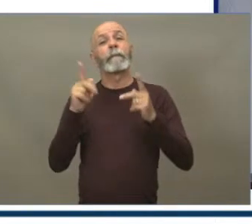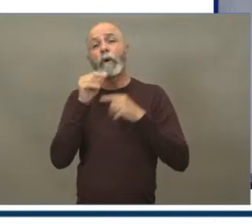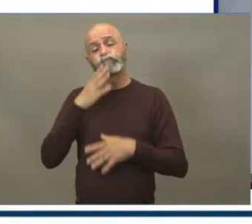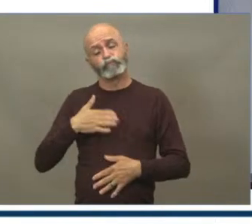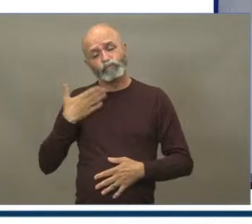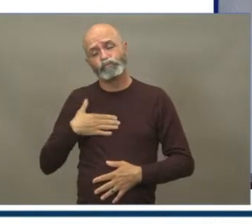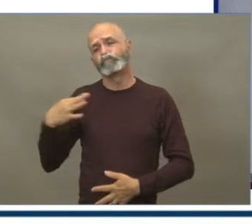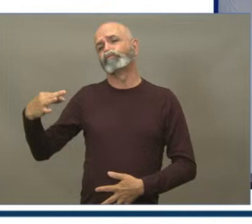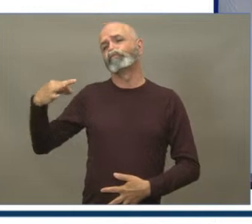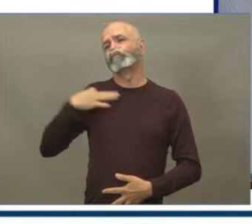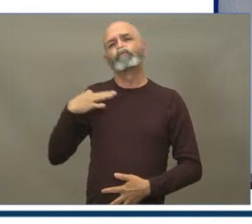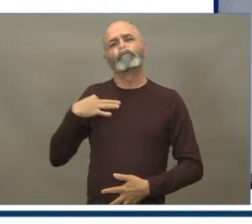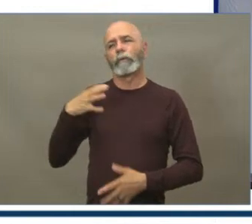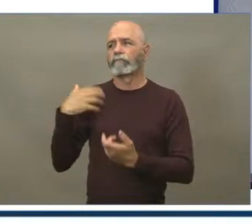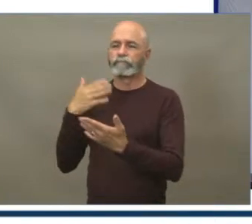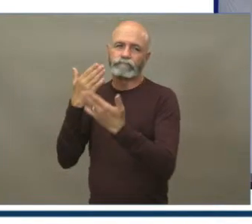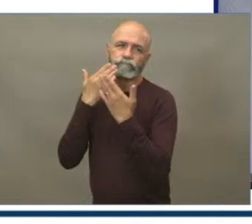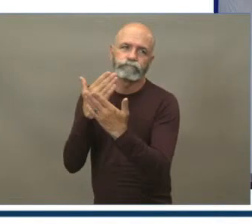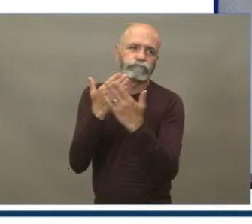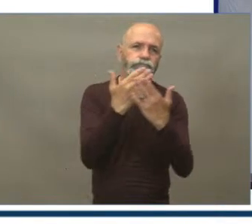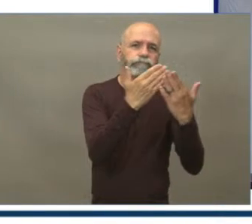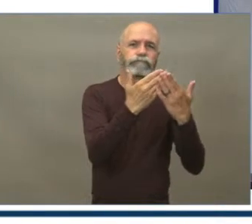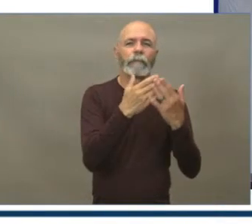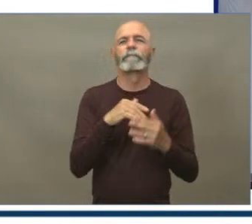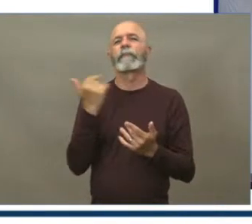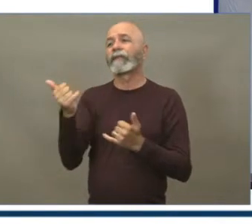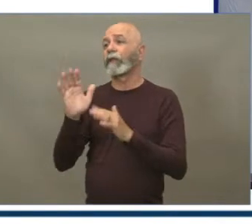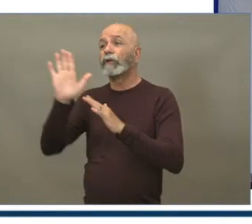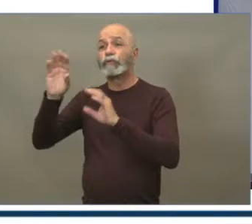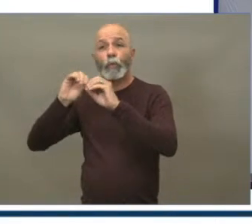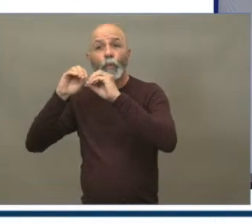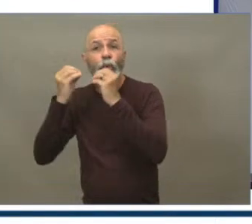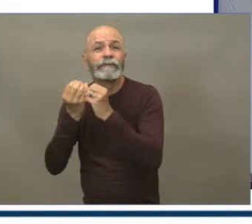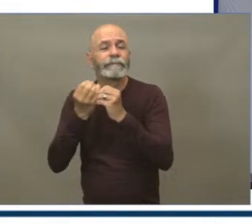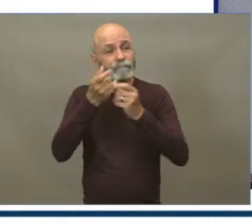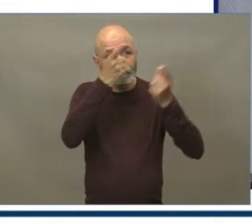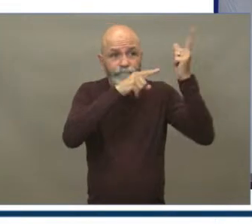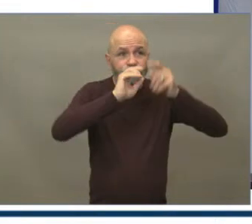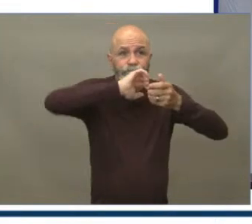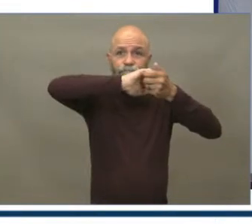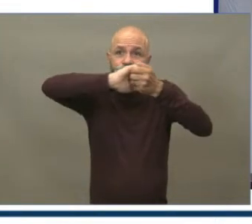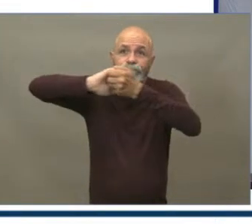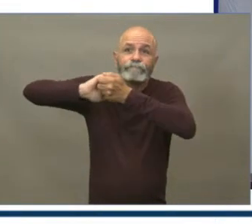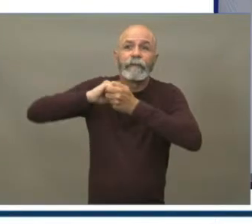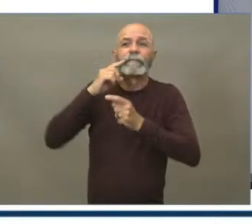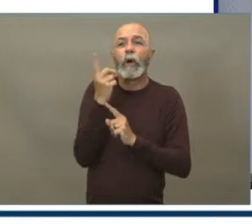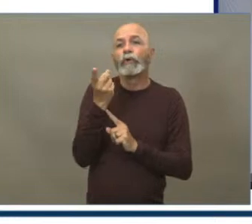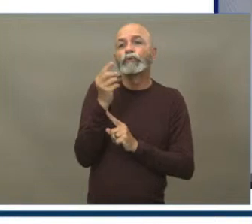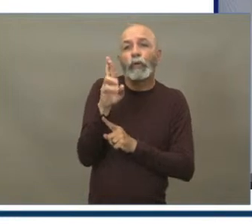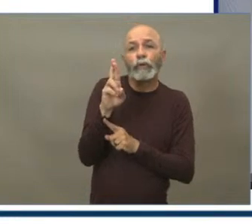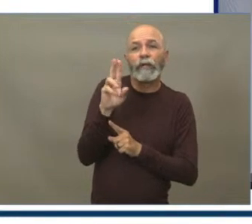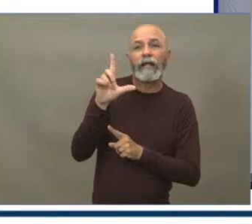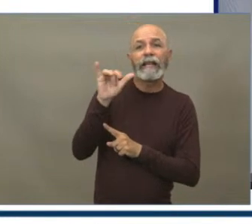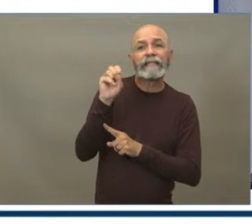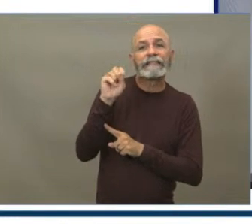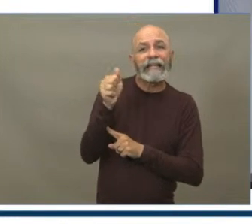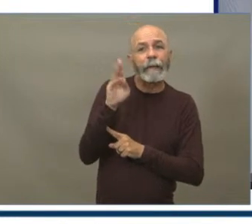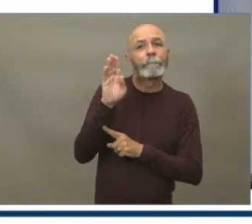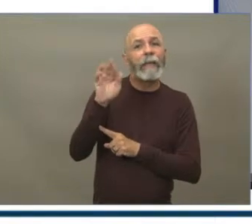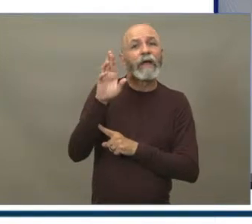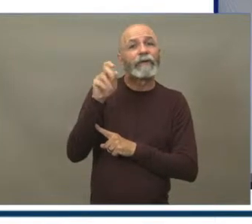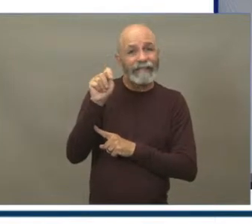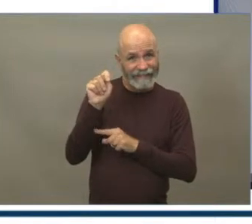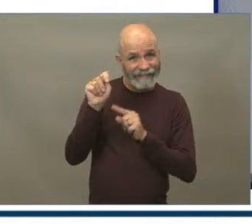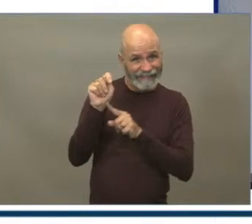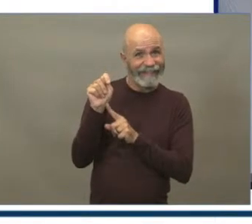other organizations that have partnered with us, especially Dr. Lisa Barrett for mobilizing Nova Scotians to continue to do